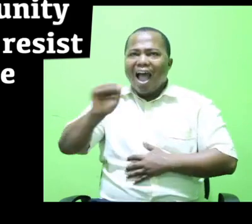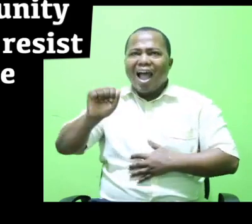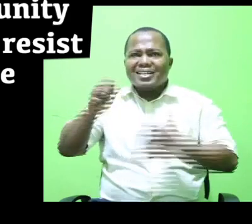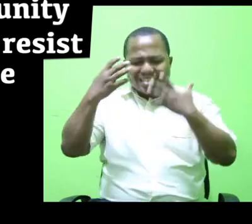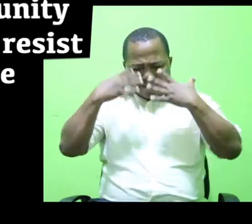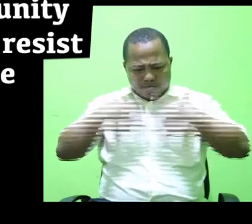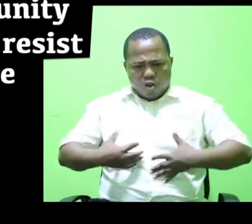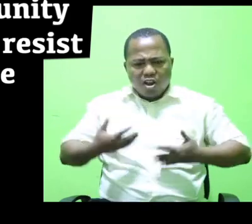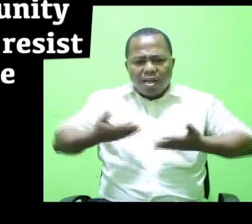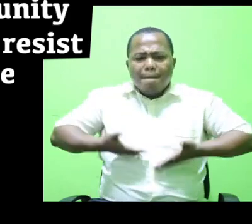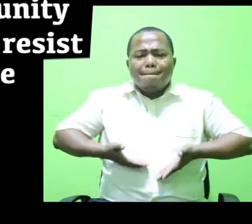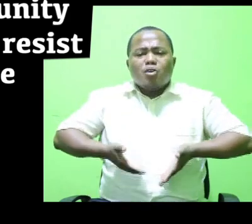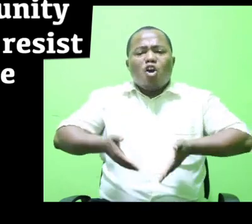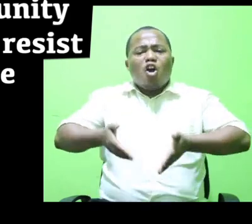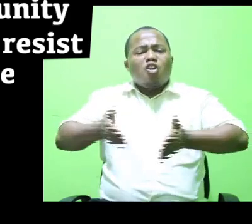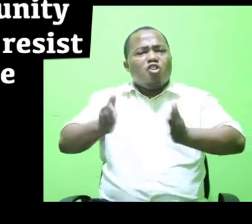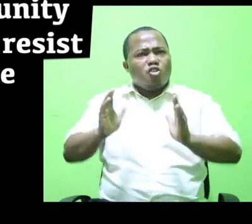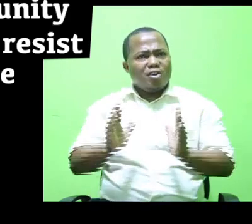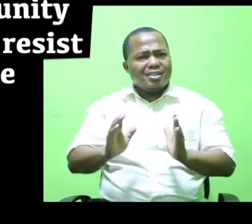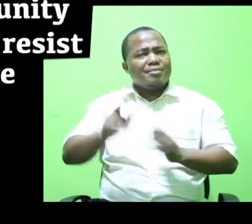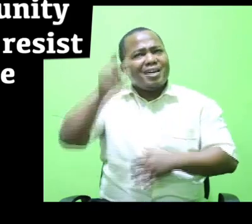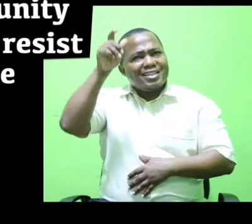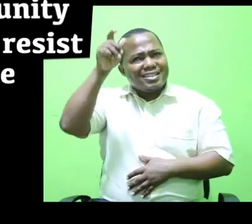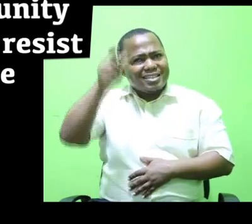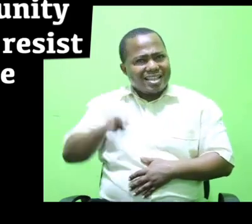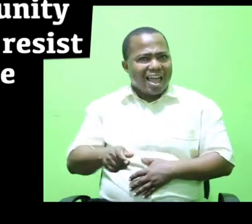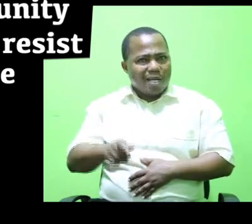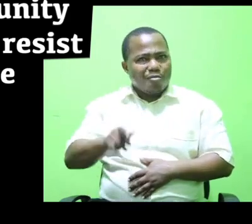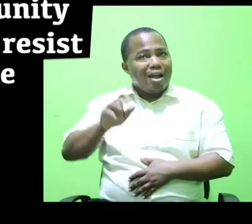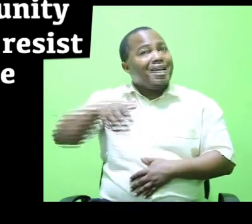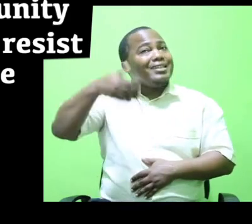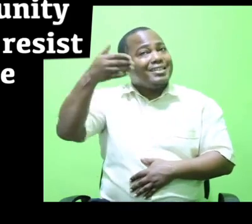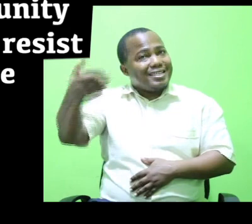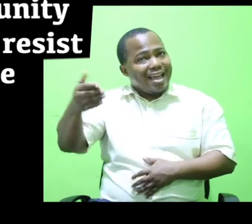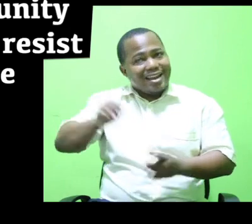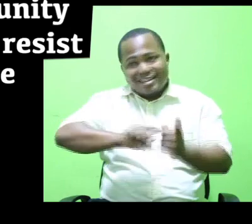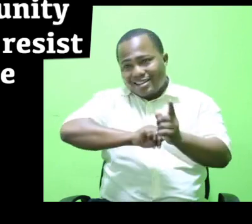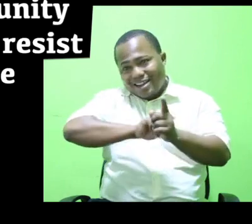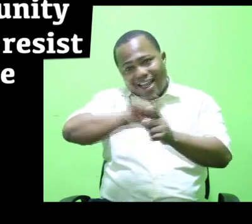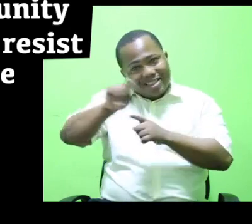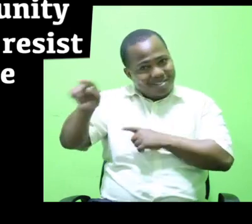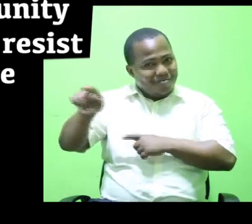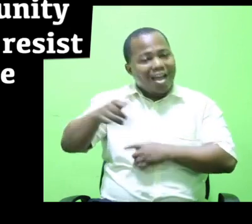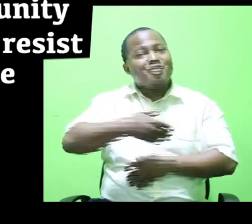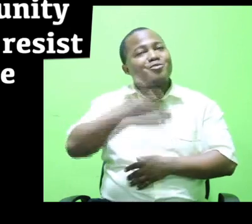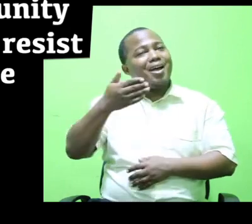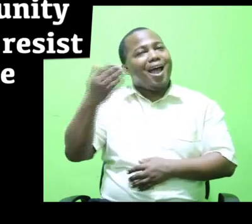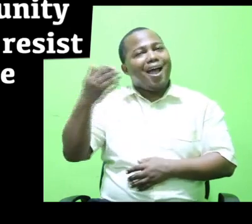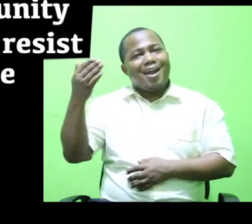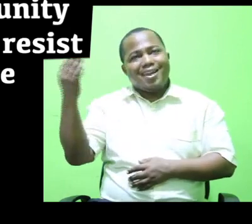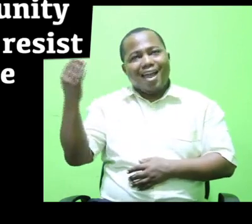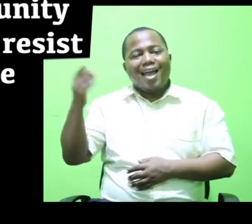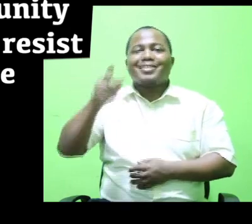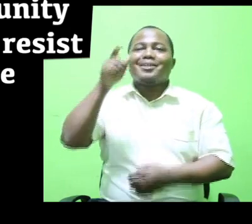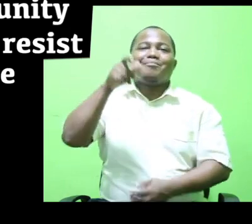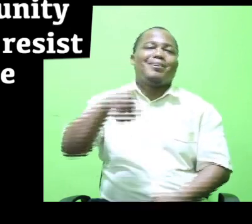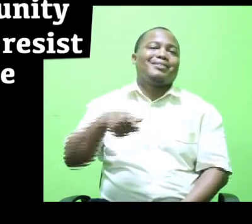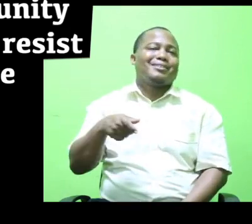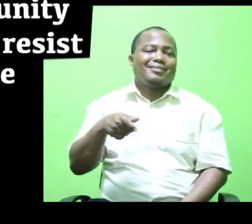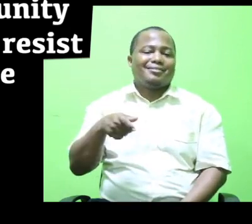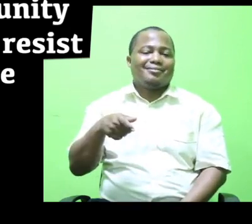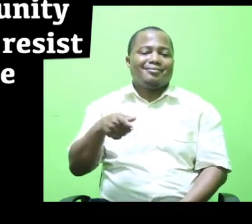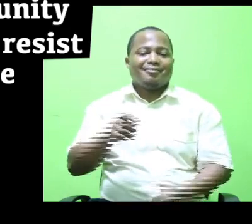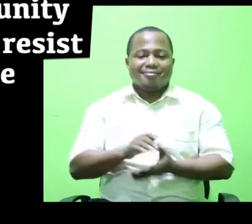Antibodies produced by someone, then transferred to another